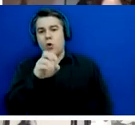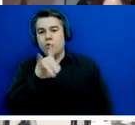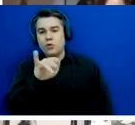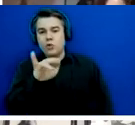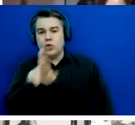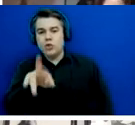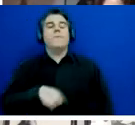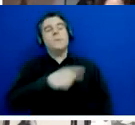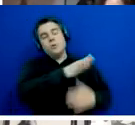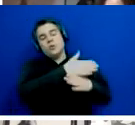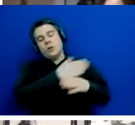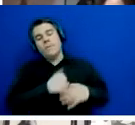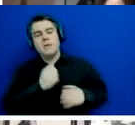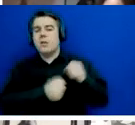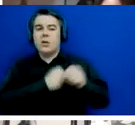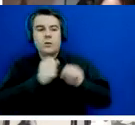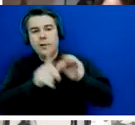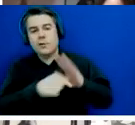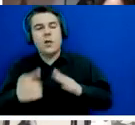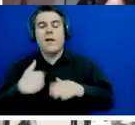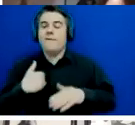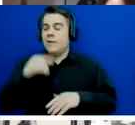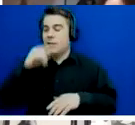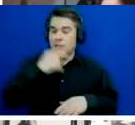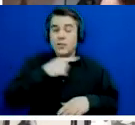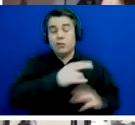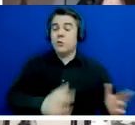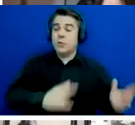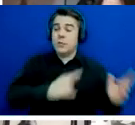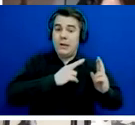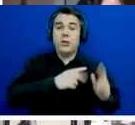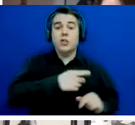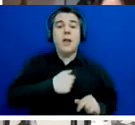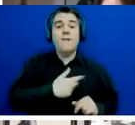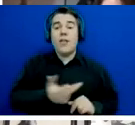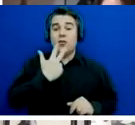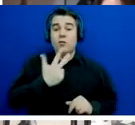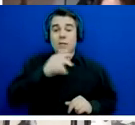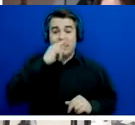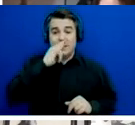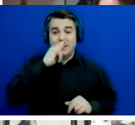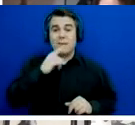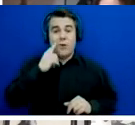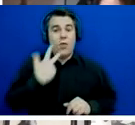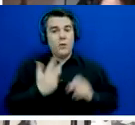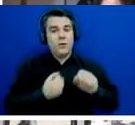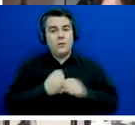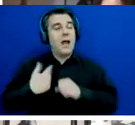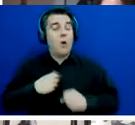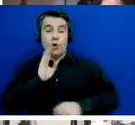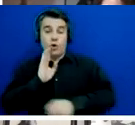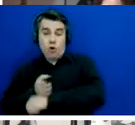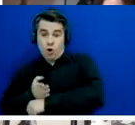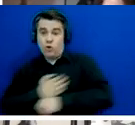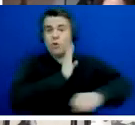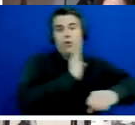years later, we'd had our kids, and she retired from the business. And she had 3 kids in 3 years. Our daughters are about a month apart.